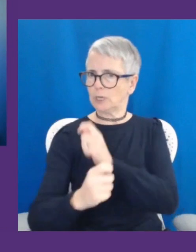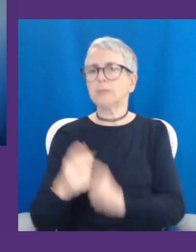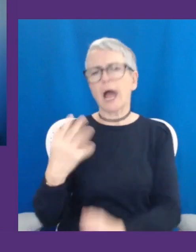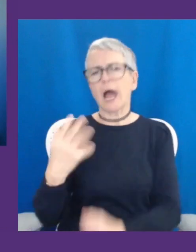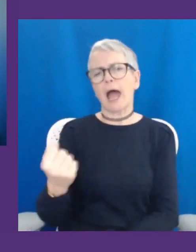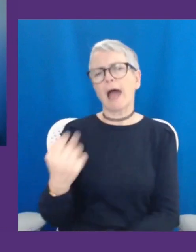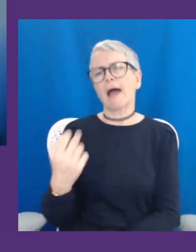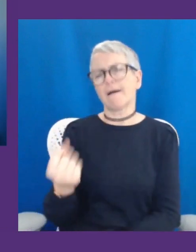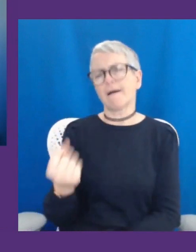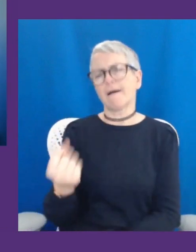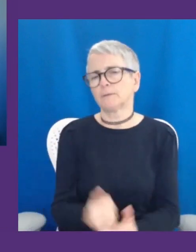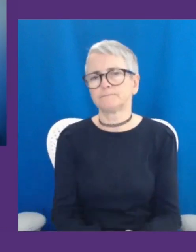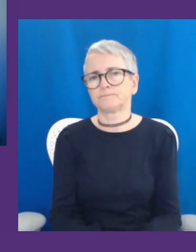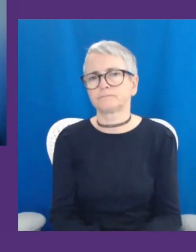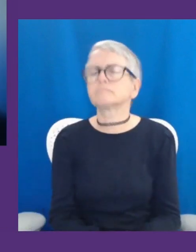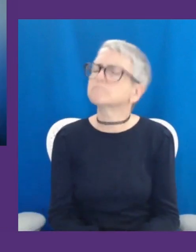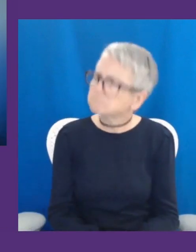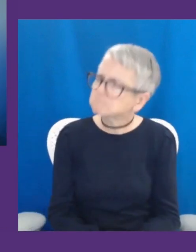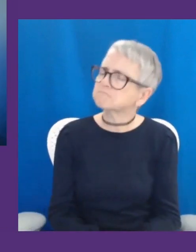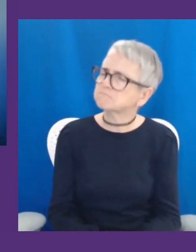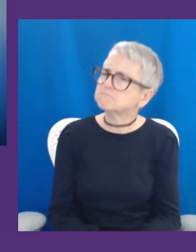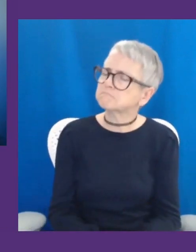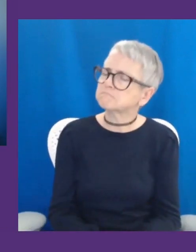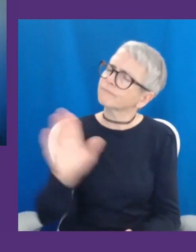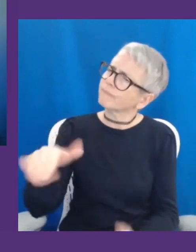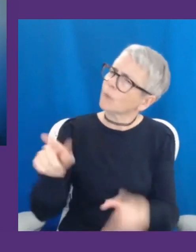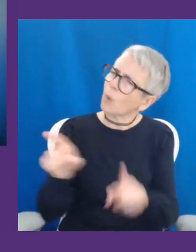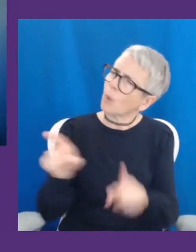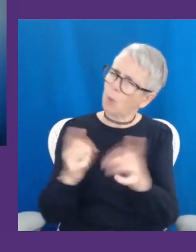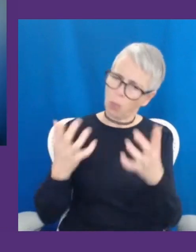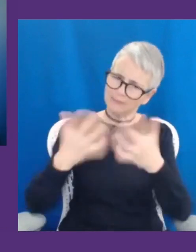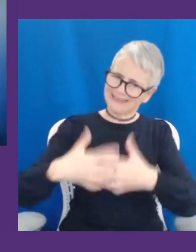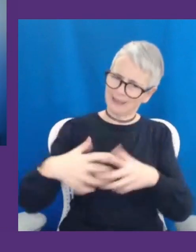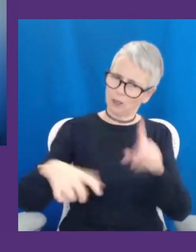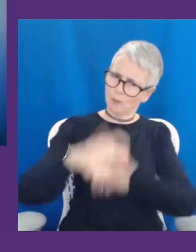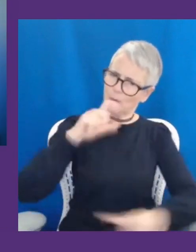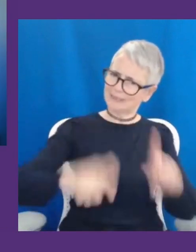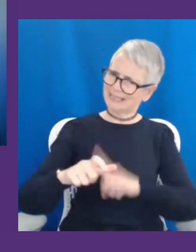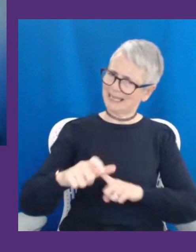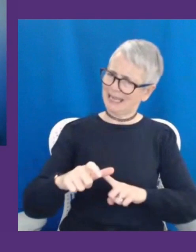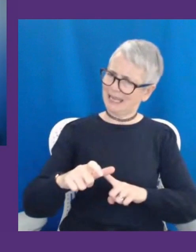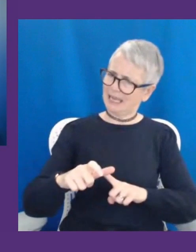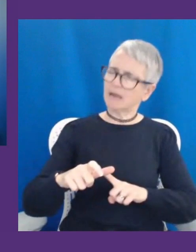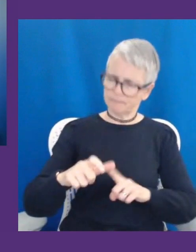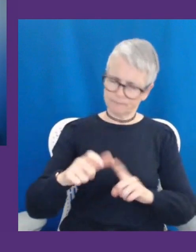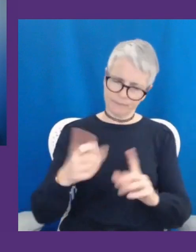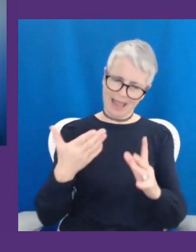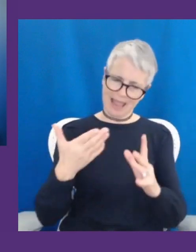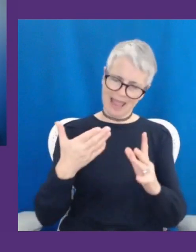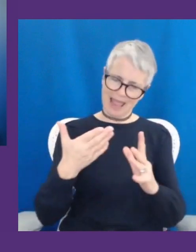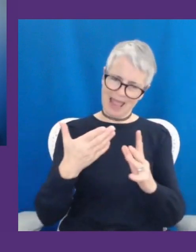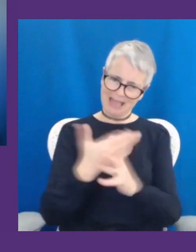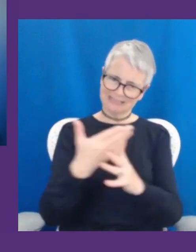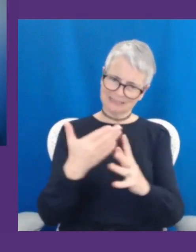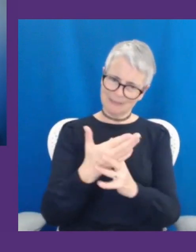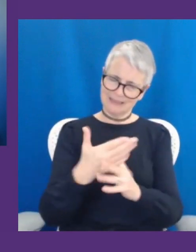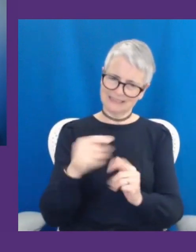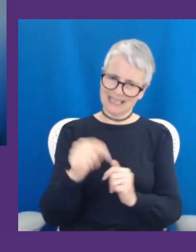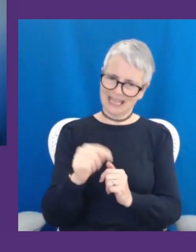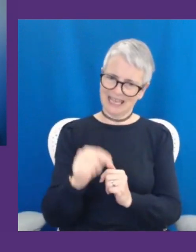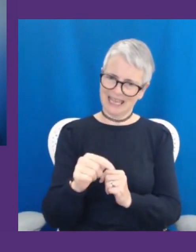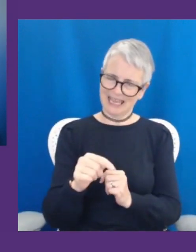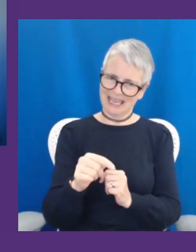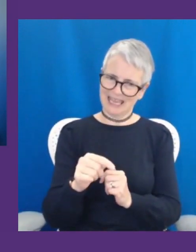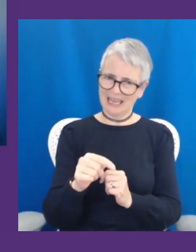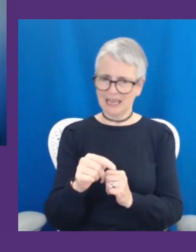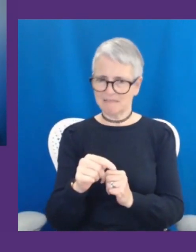tech community and the stuff that we're familiar with in TechShare. I think there is this accessibility connect is maybe softer for some people